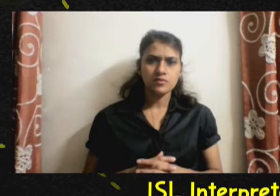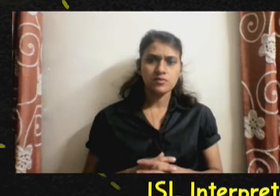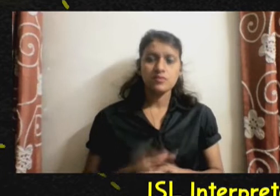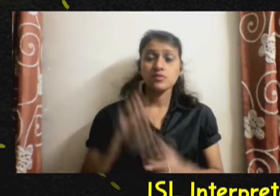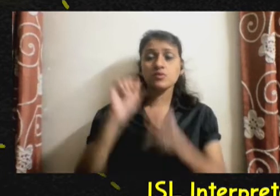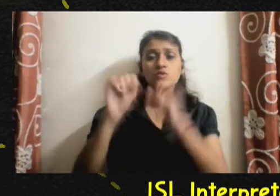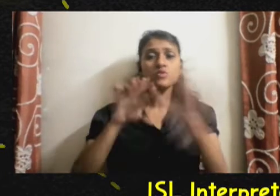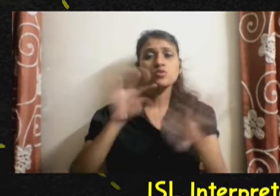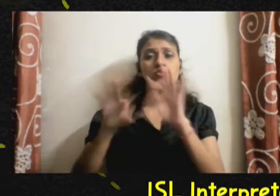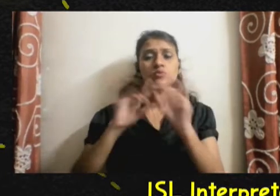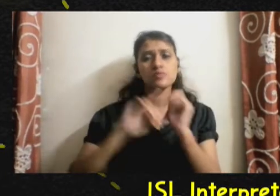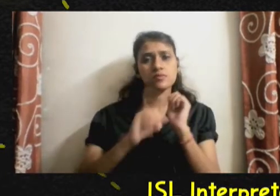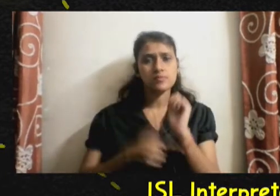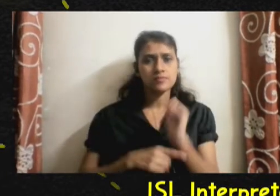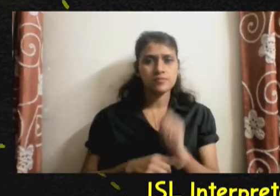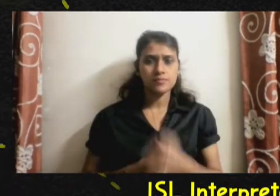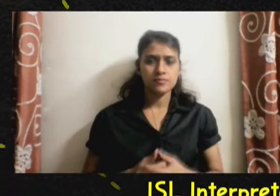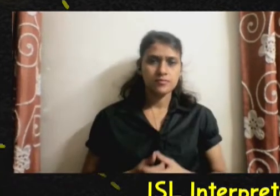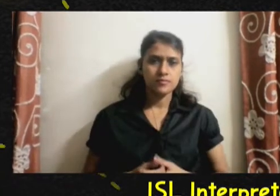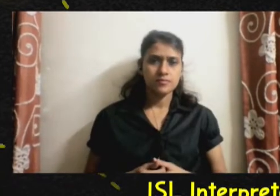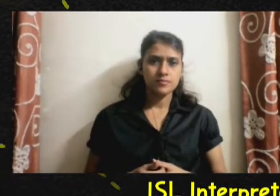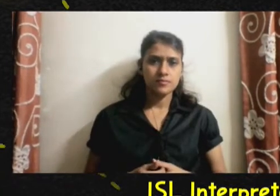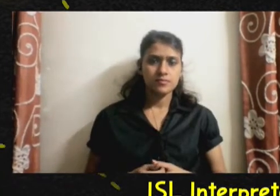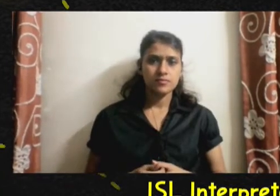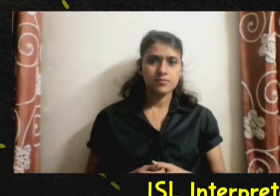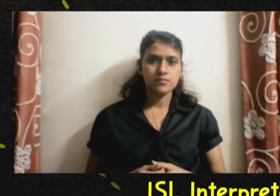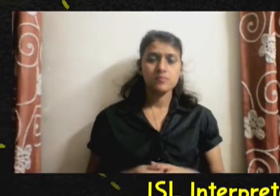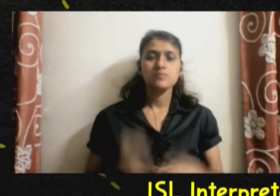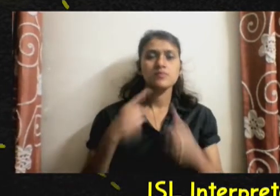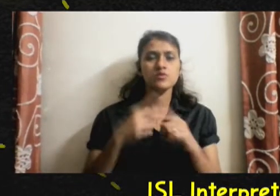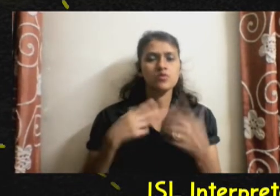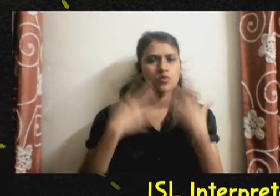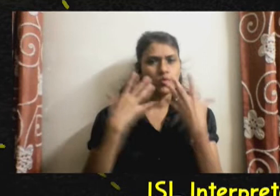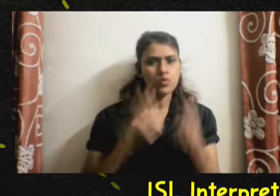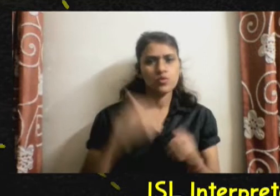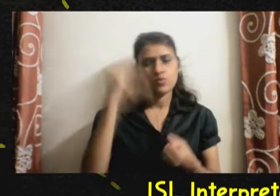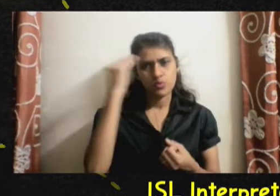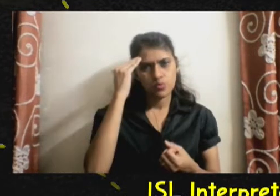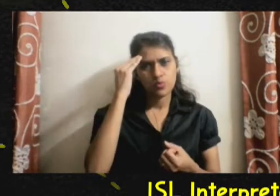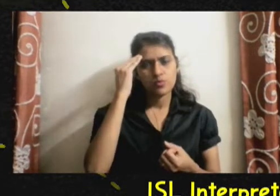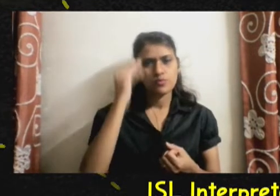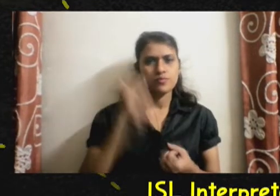choices that they need to. But we also know that,